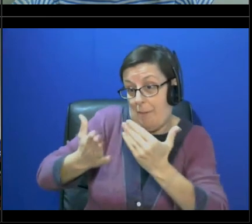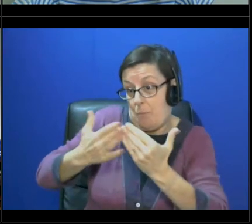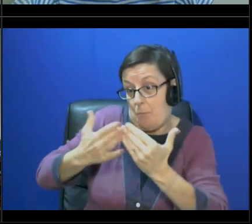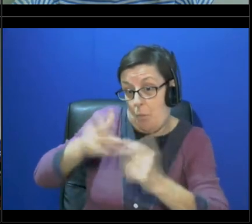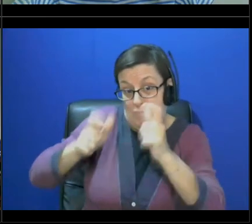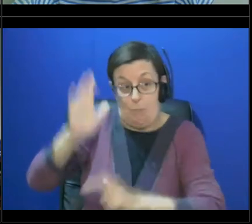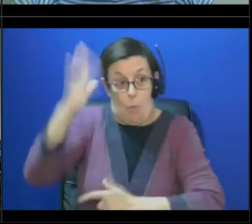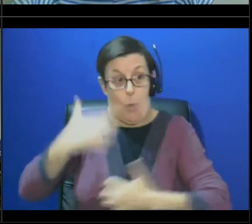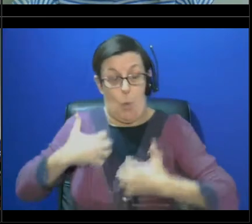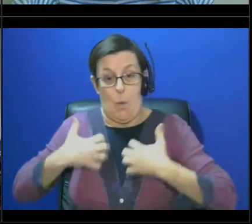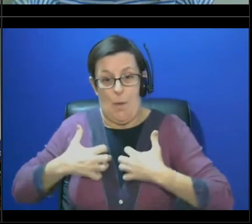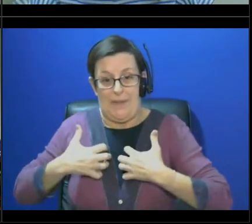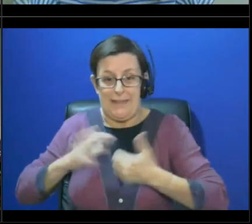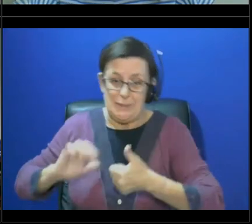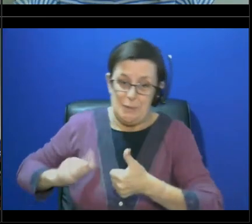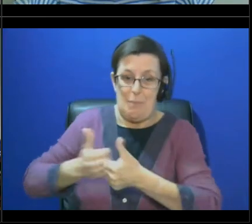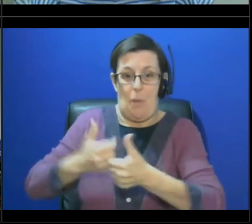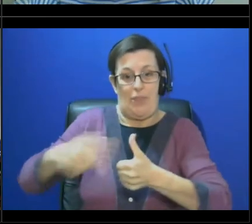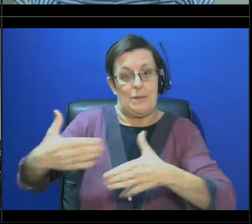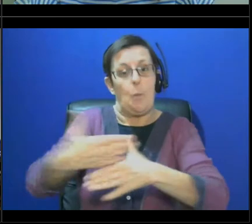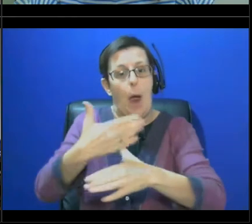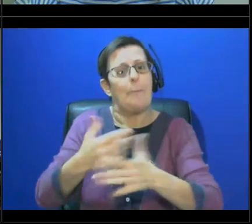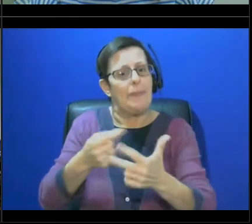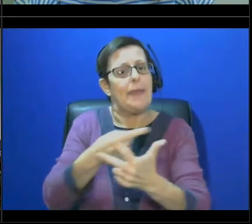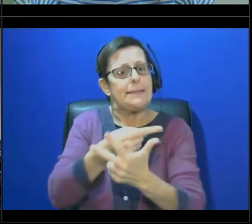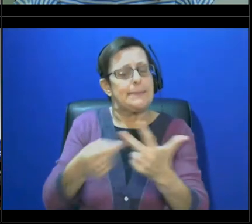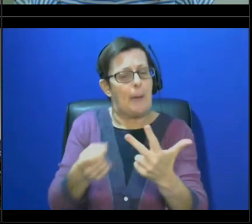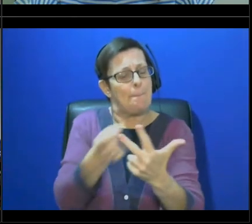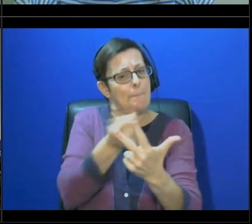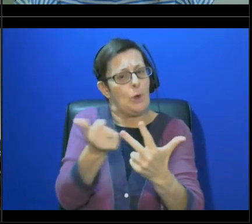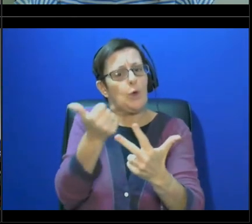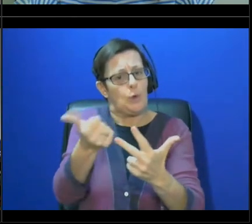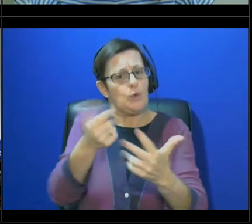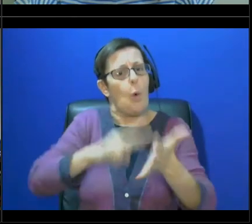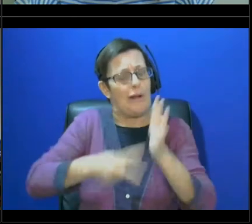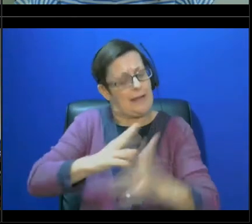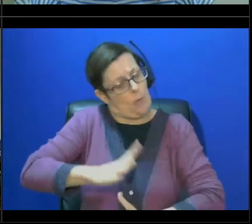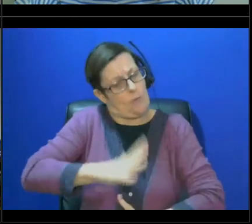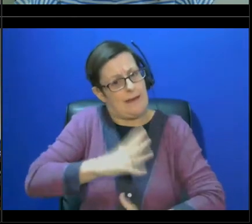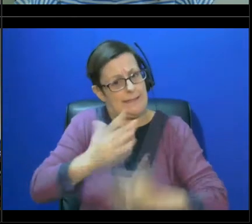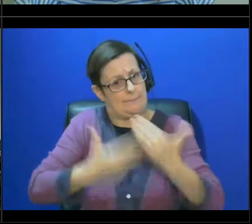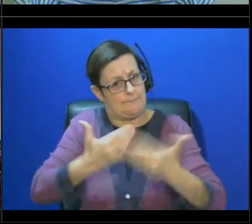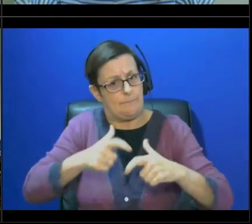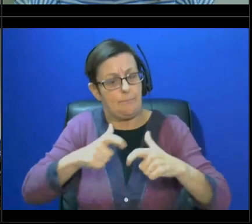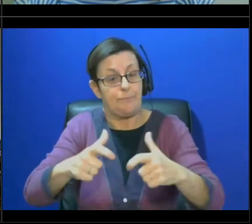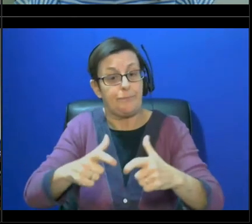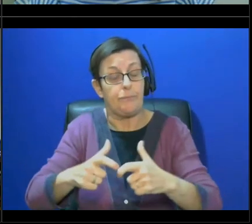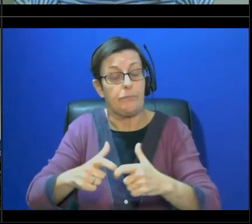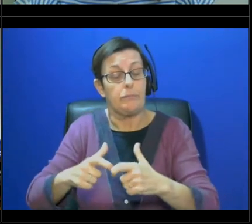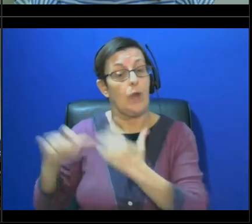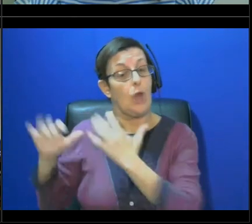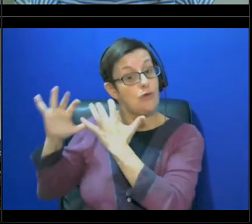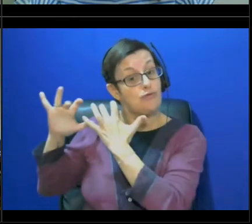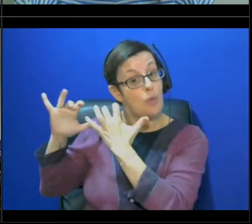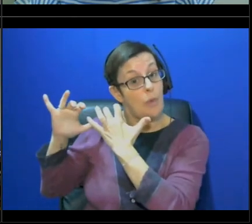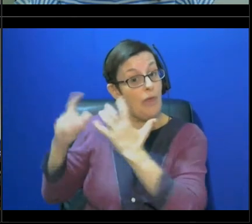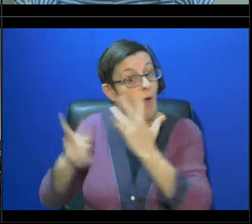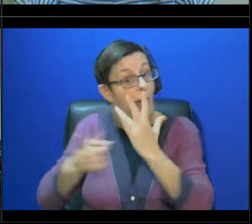support this area of work, but there are some good organisations out there. Ruth, are there any